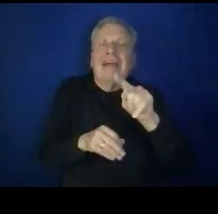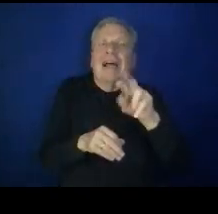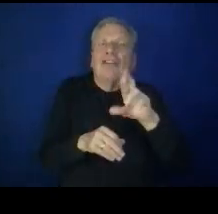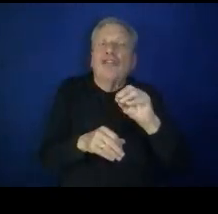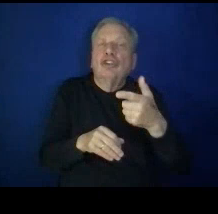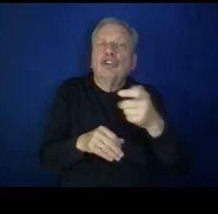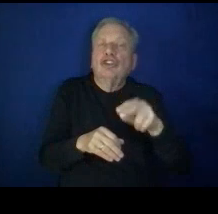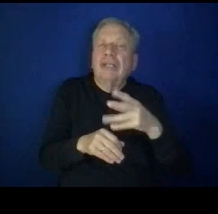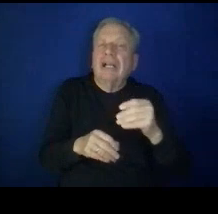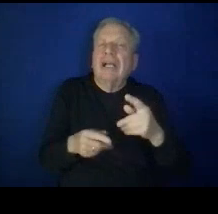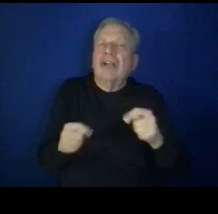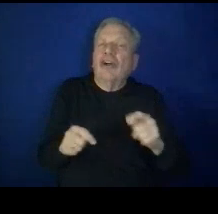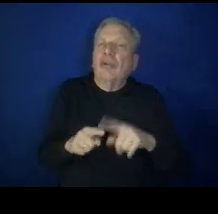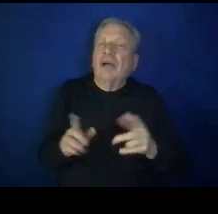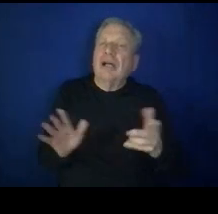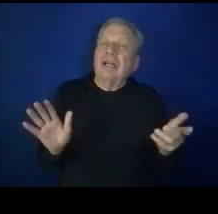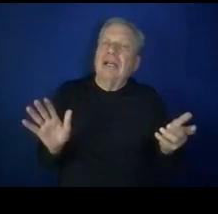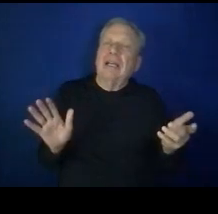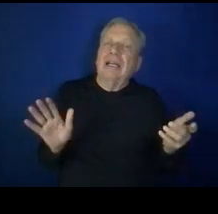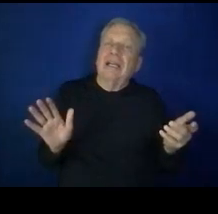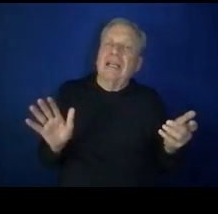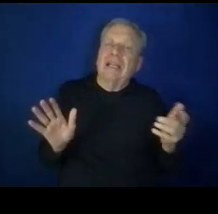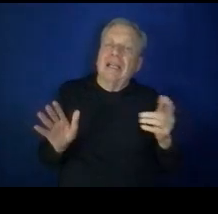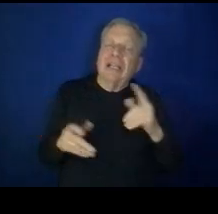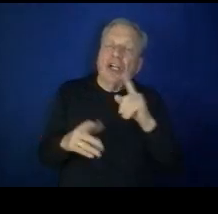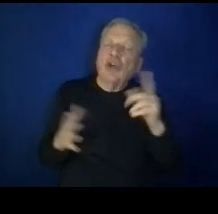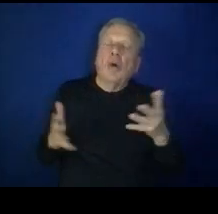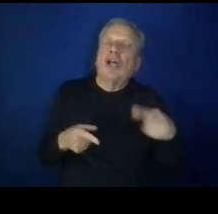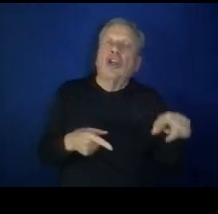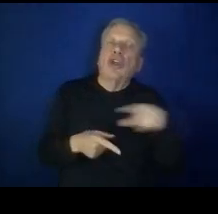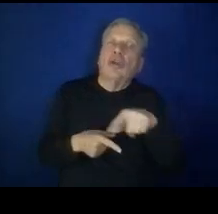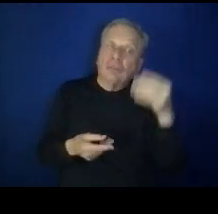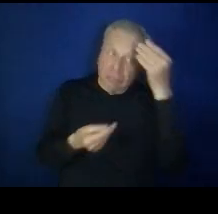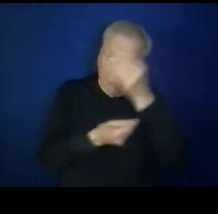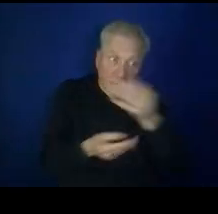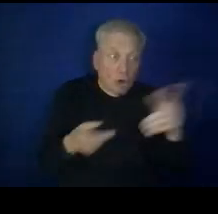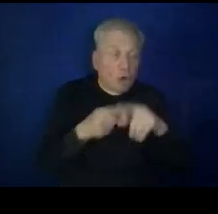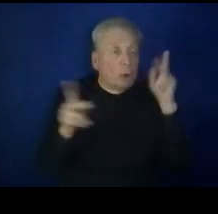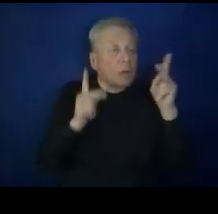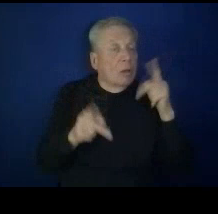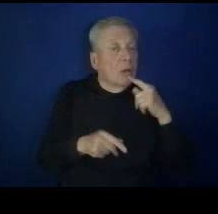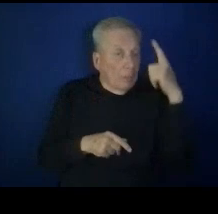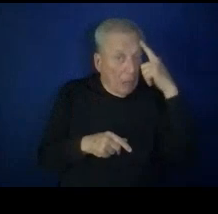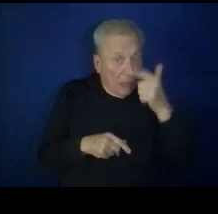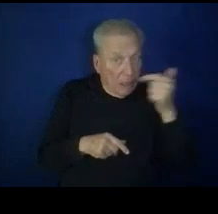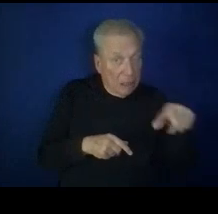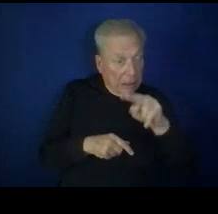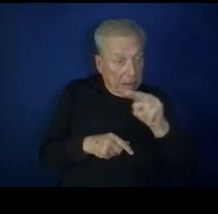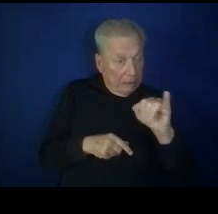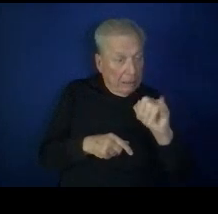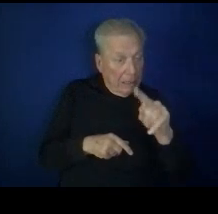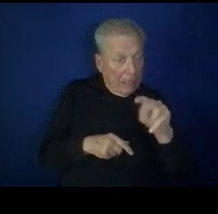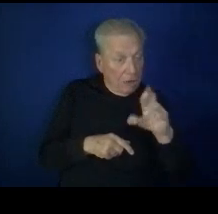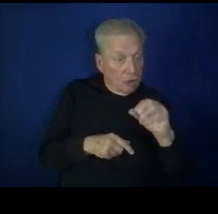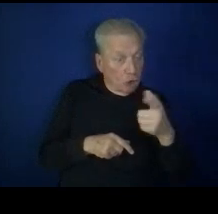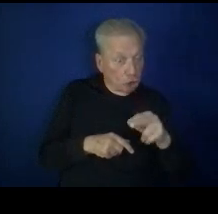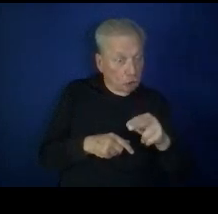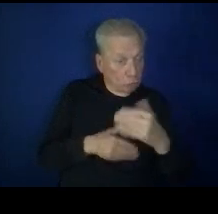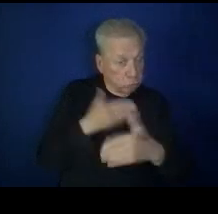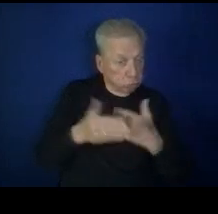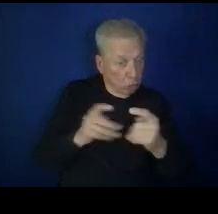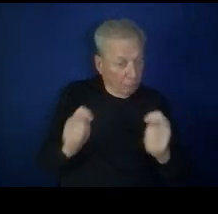aren't going to tell anybody that. What you're going to tell them is that because of this, because nitrogen's moving really quickly in